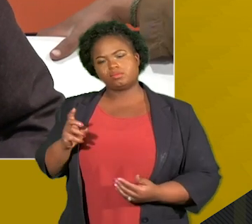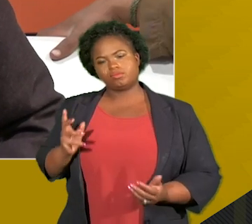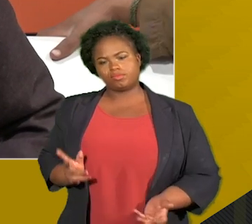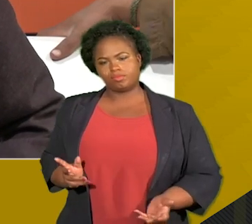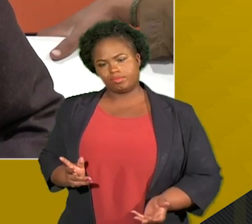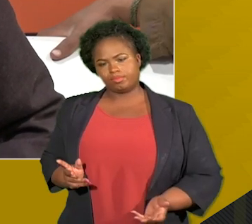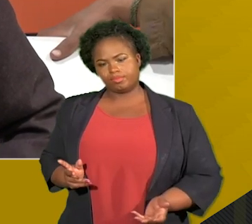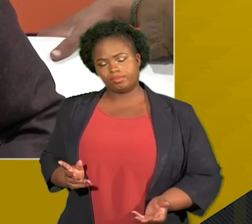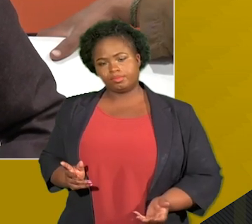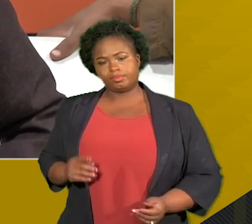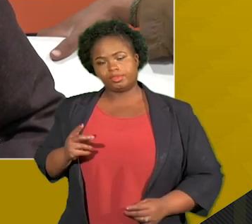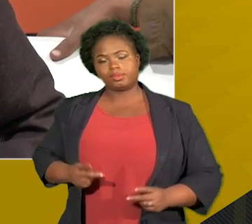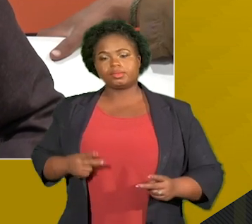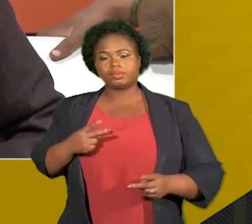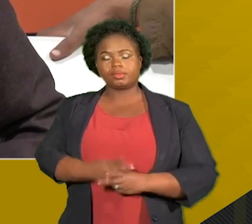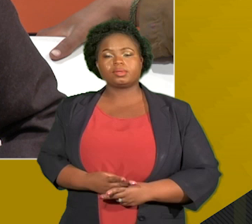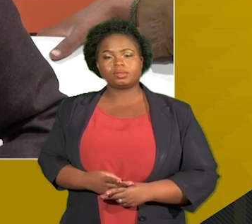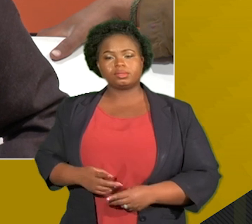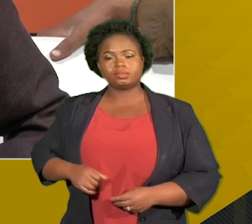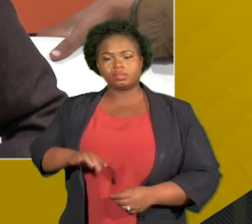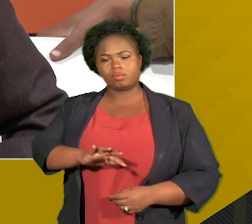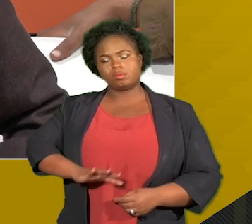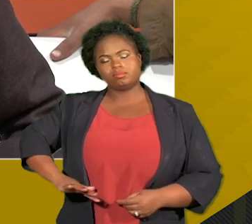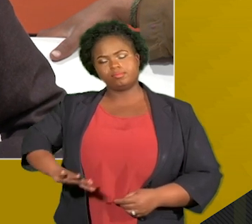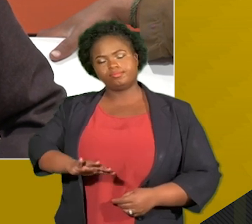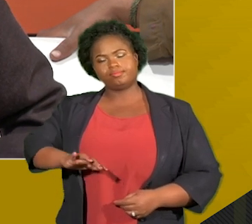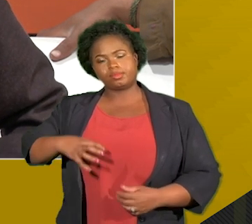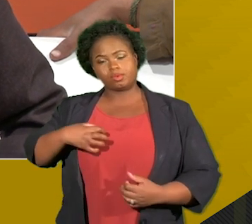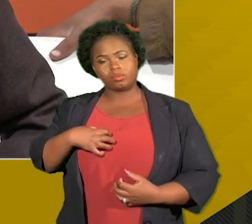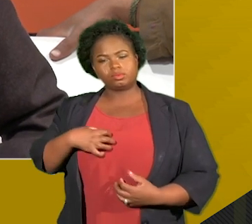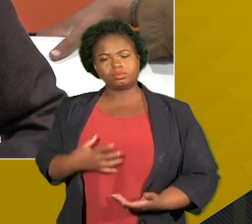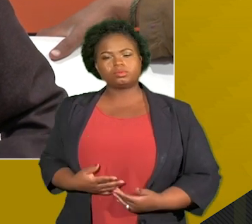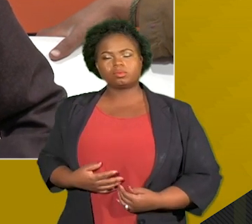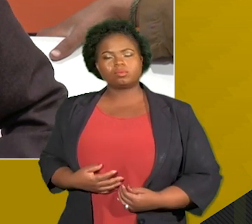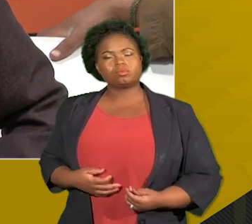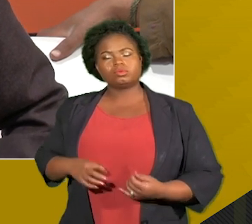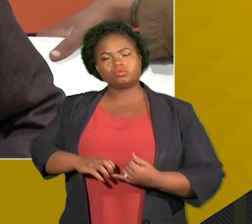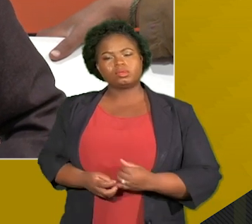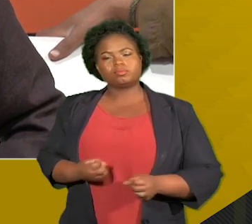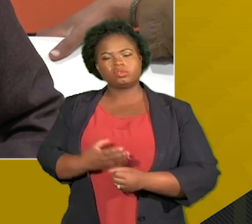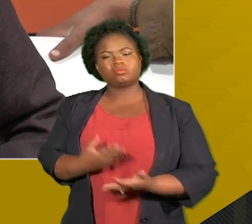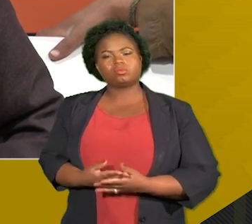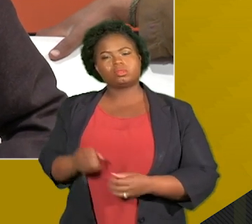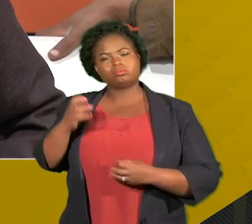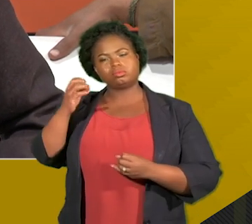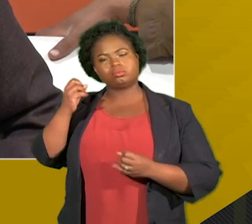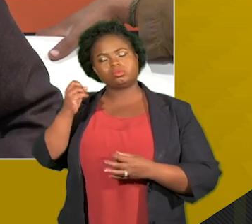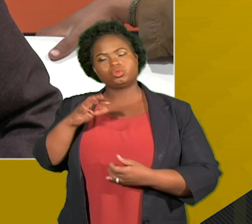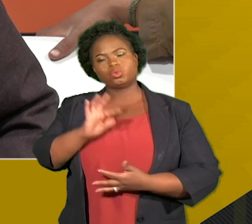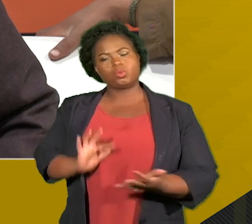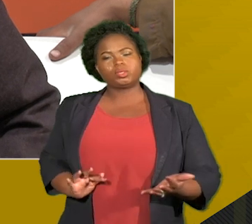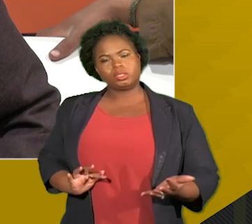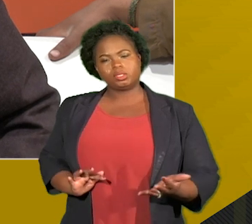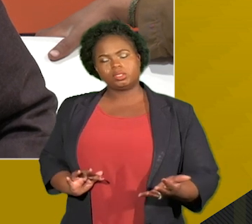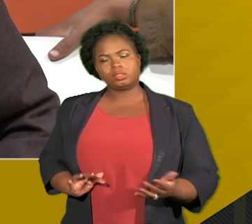Mm. And our studio kind of is very much promoting many ways of narratives, many types of narratives,